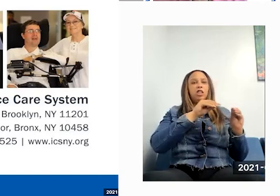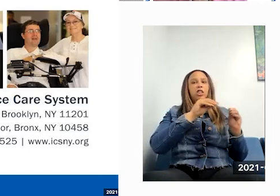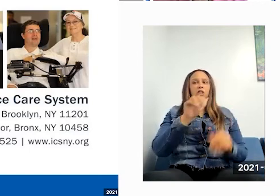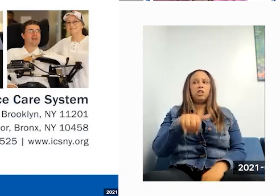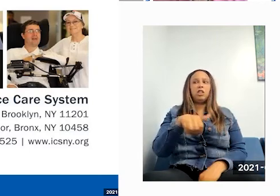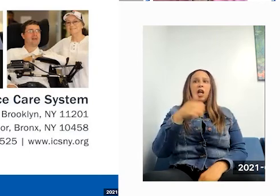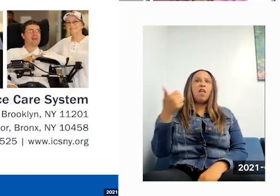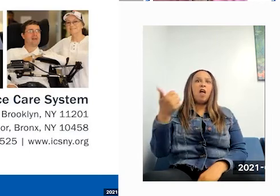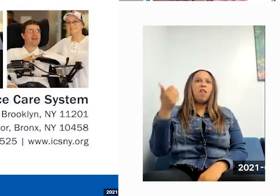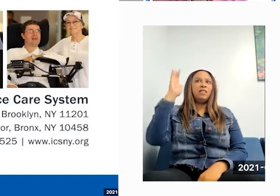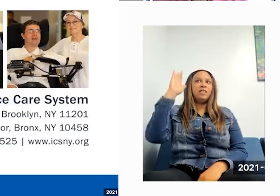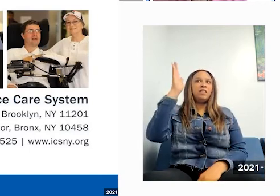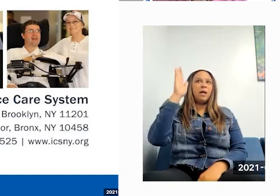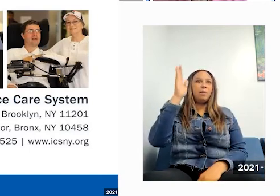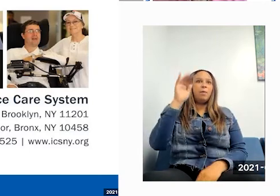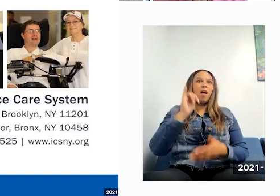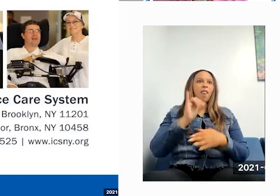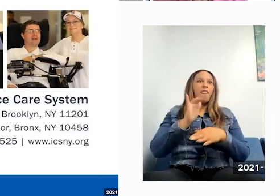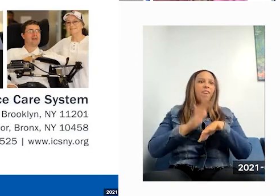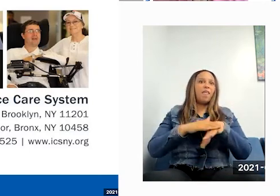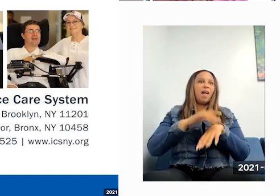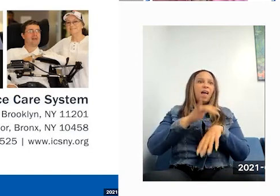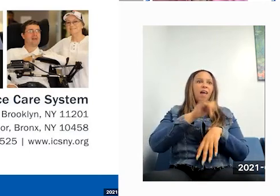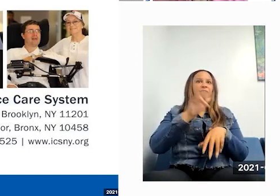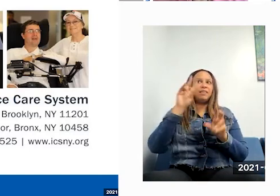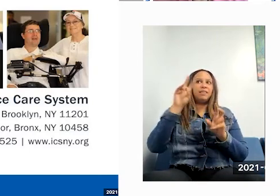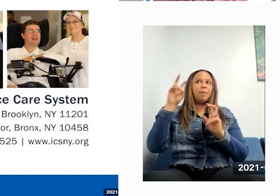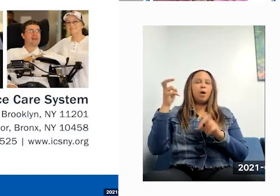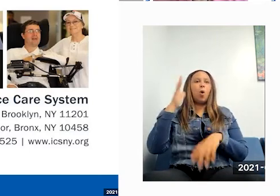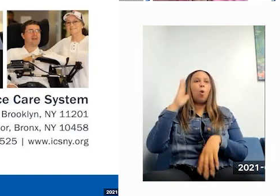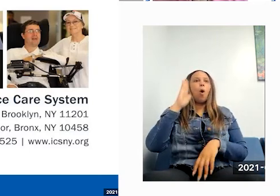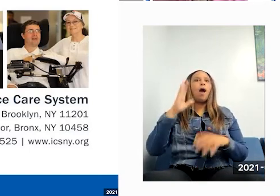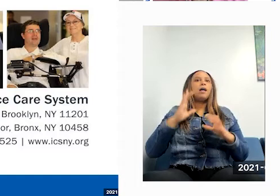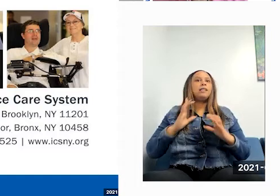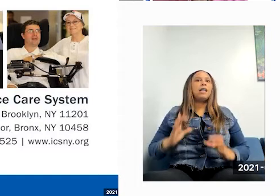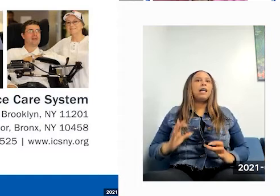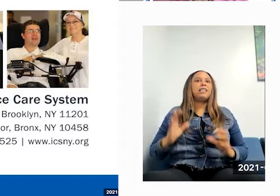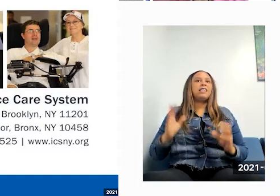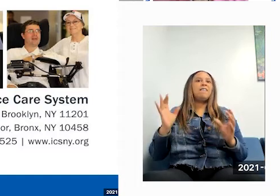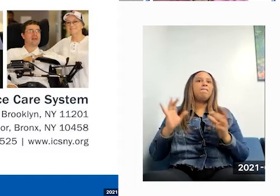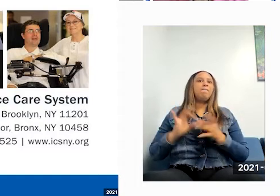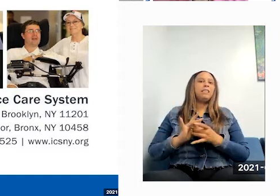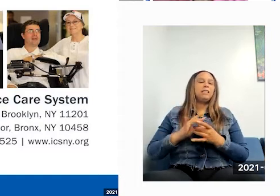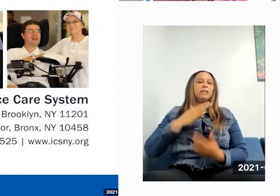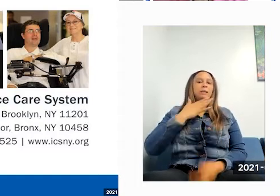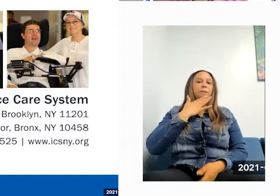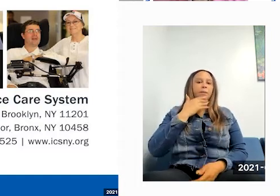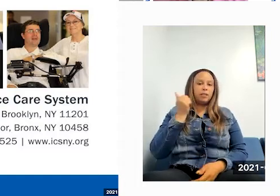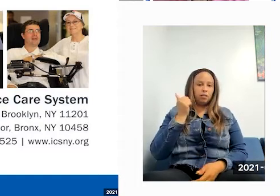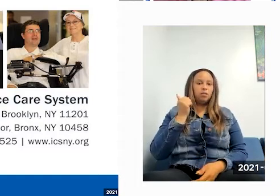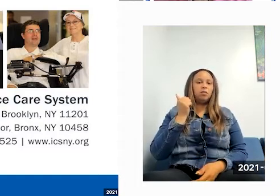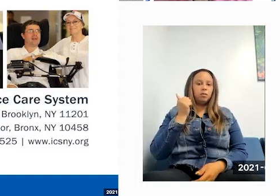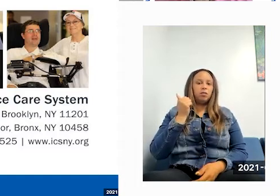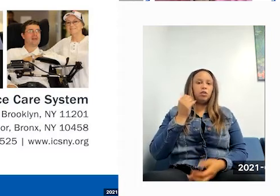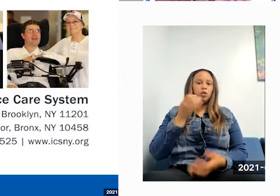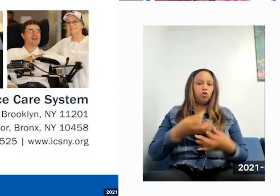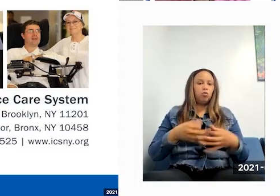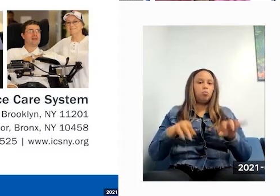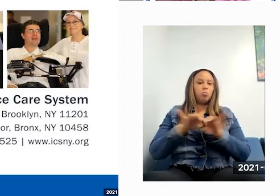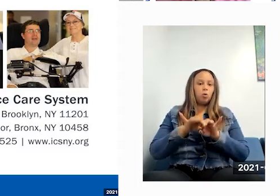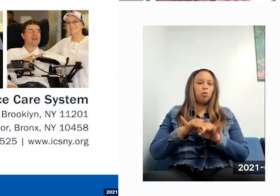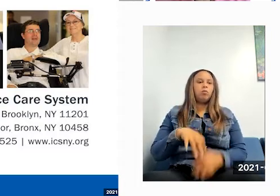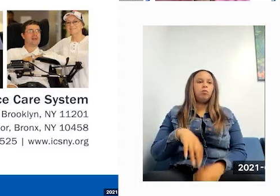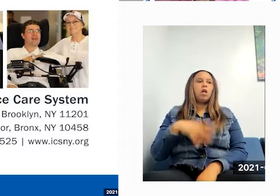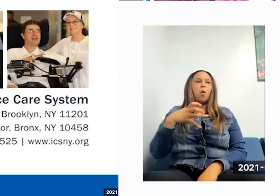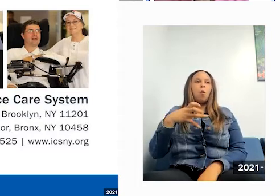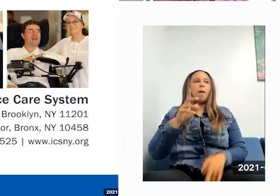topic of why custom fit matters. So I really want to encourage you to speak up and put